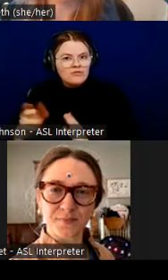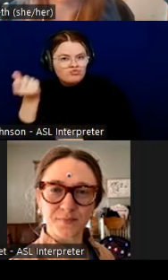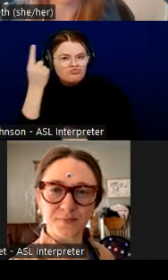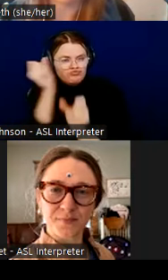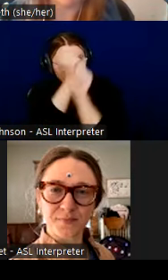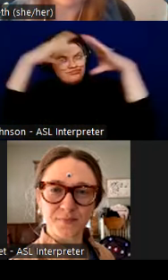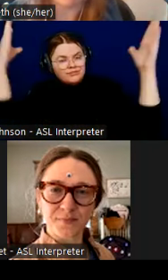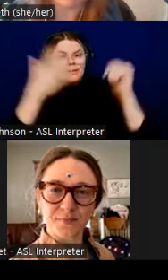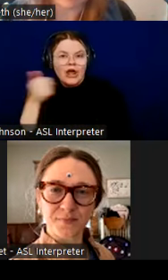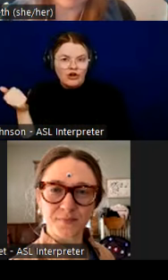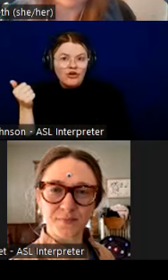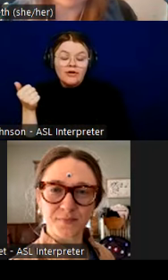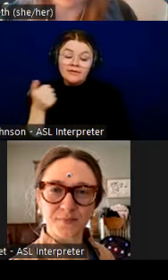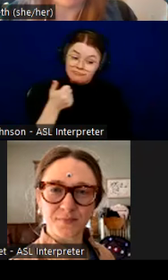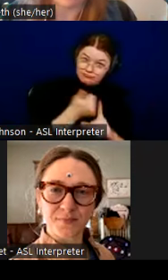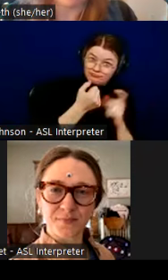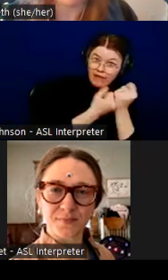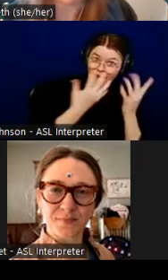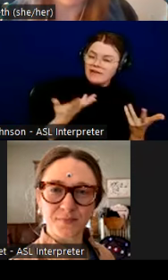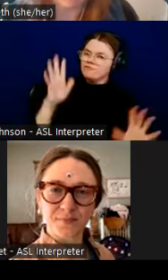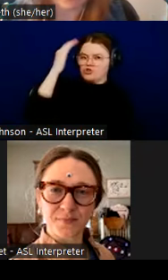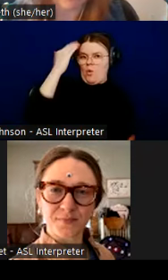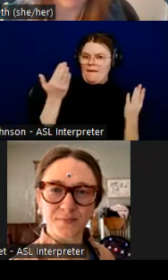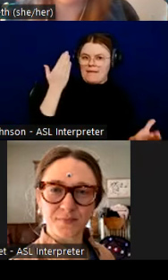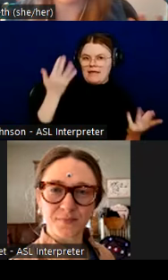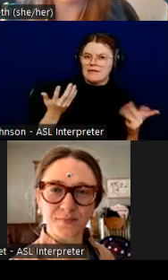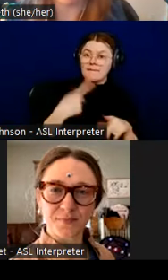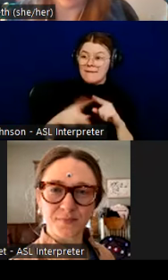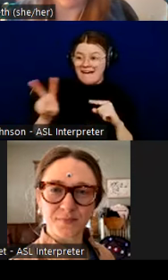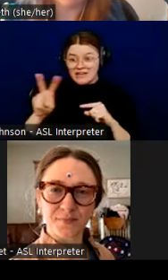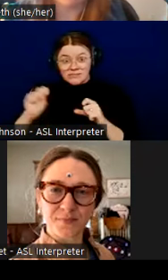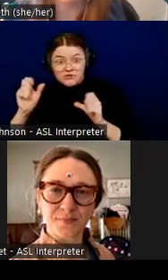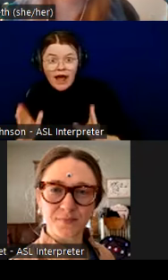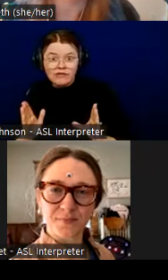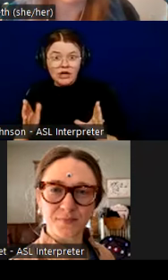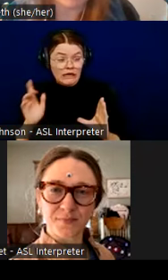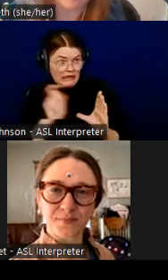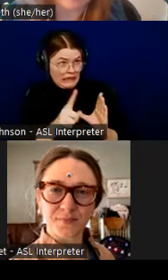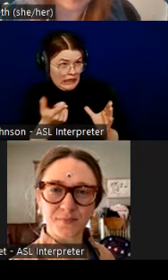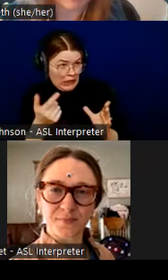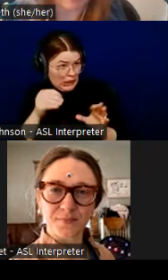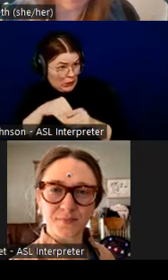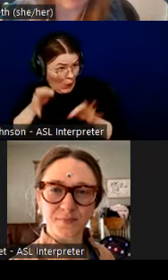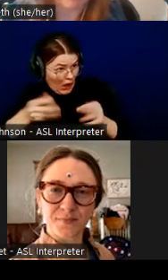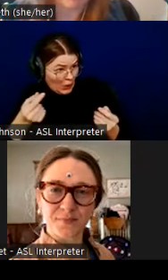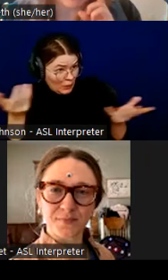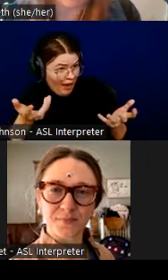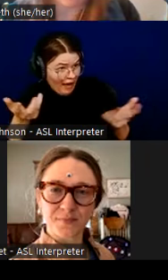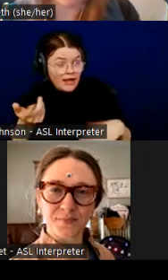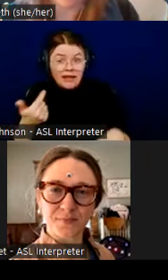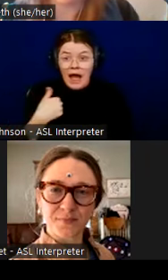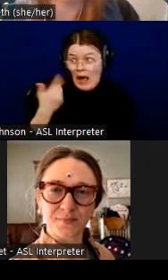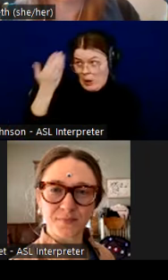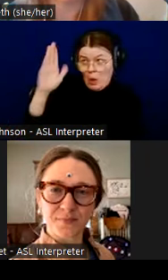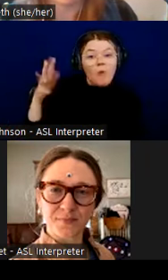don't, when you're working with a survivor and they ask you, what do I do in court? And you don't know, it's okay to say that you don't know. But what you